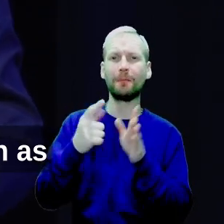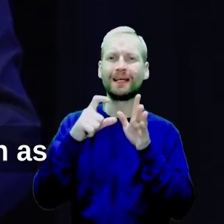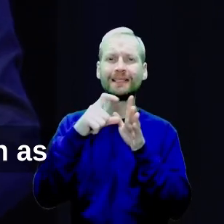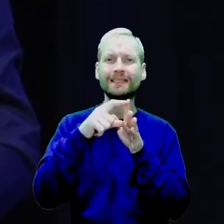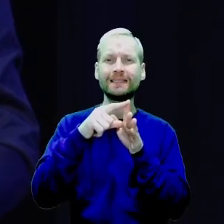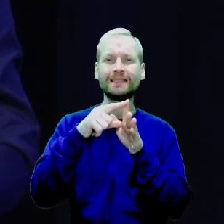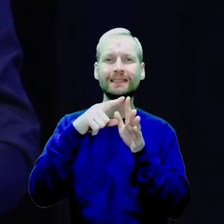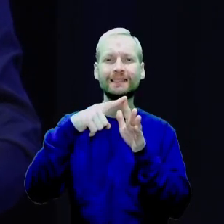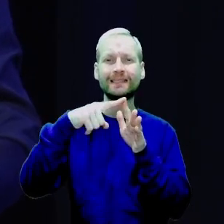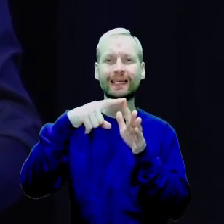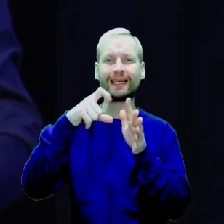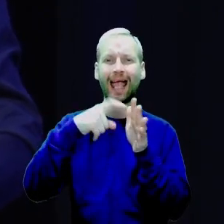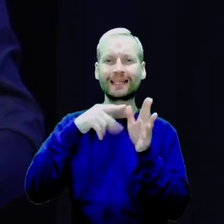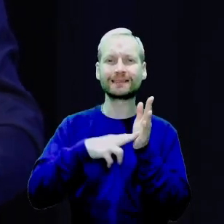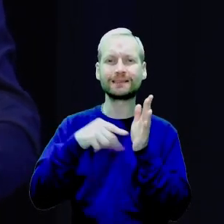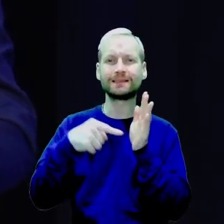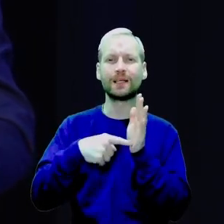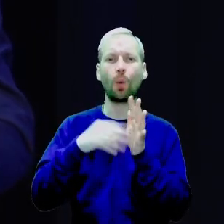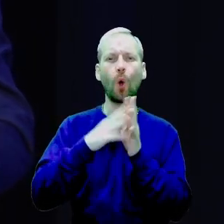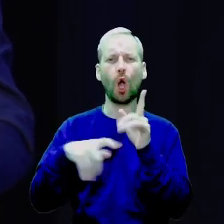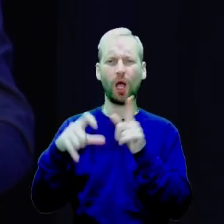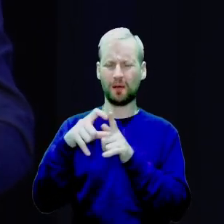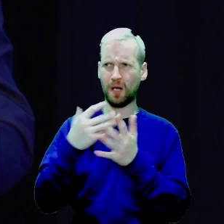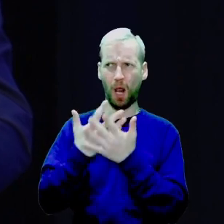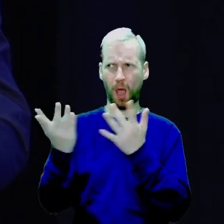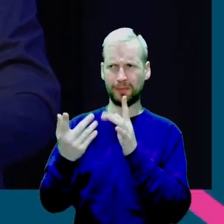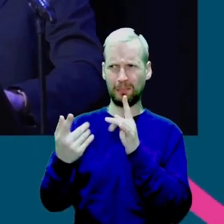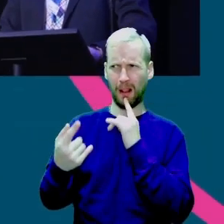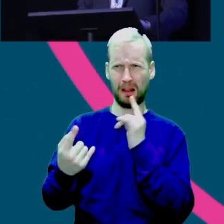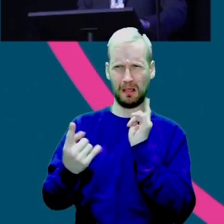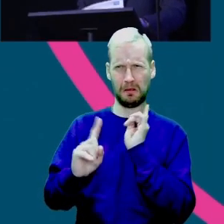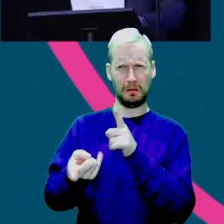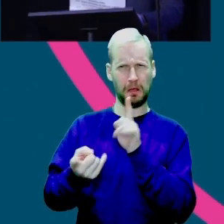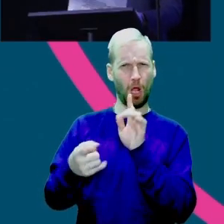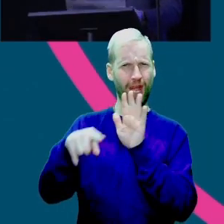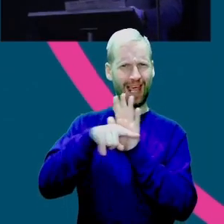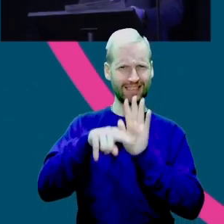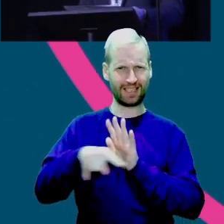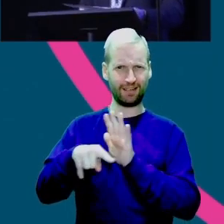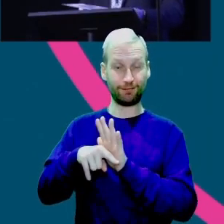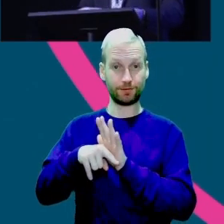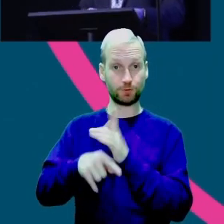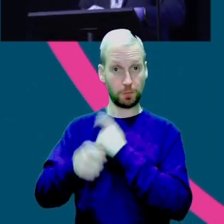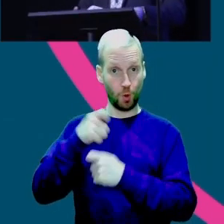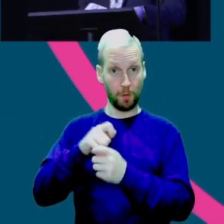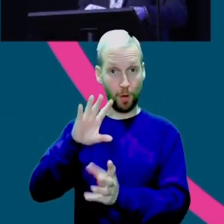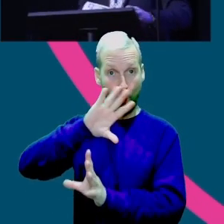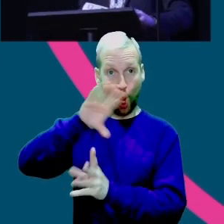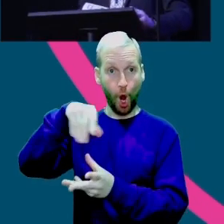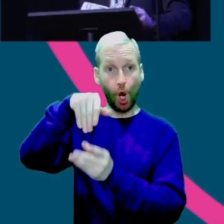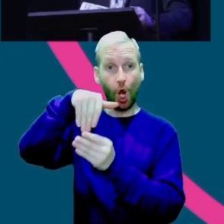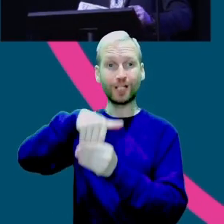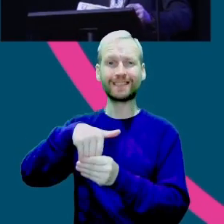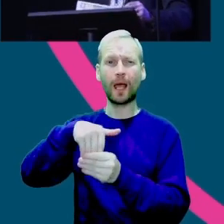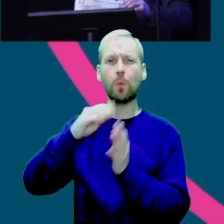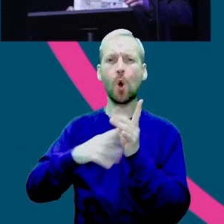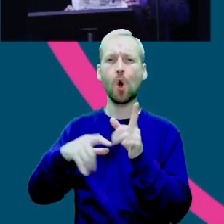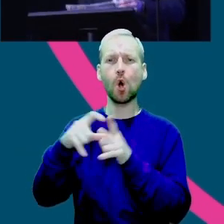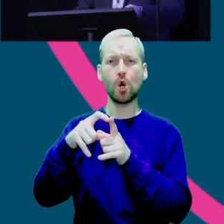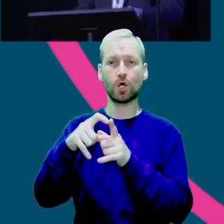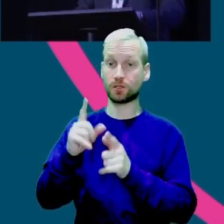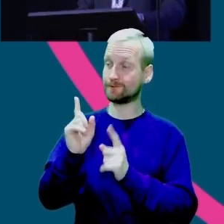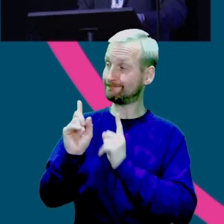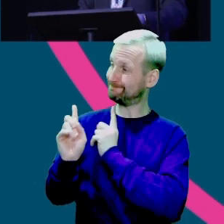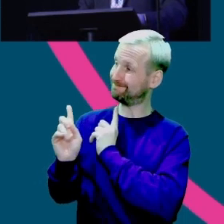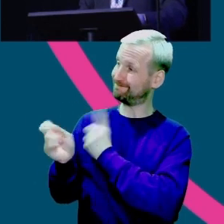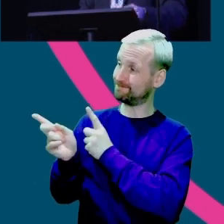which was seen as a bit of a negative thing to start with, towards our concept ward for our new hospital. So on the next slide, we